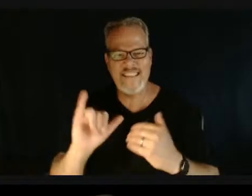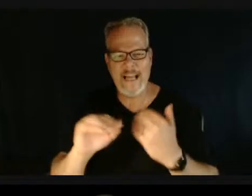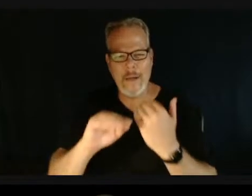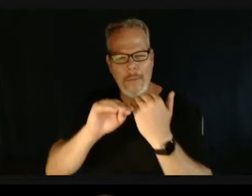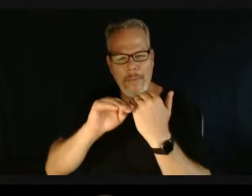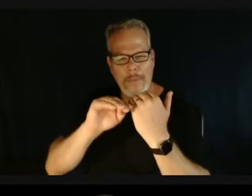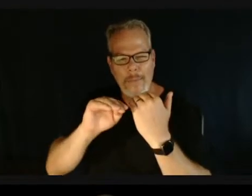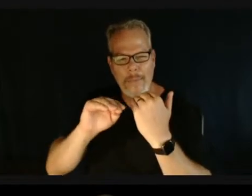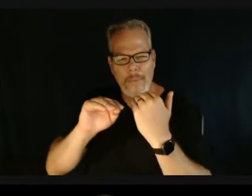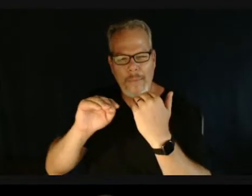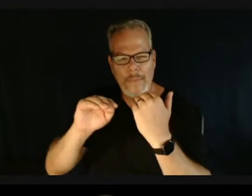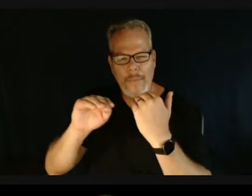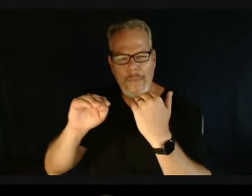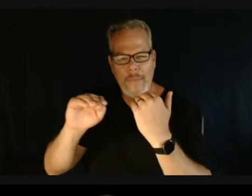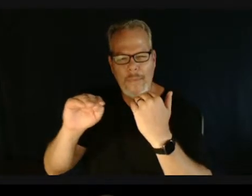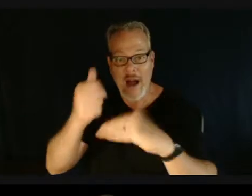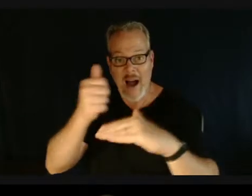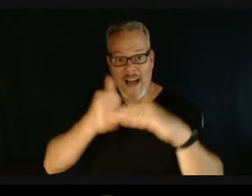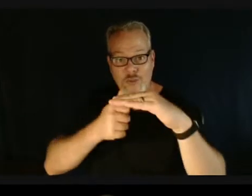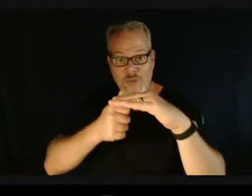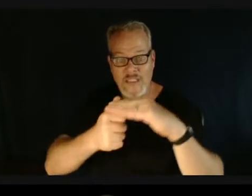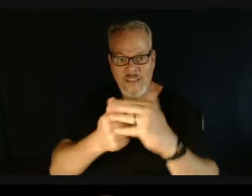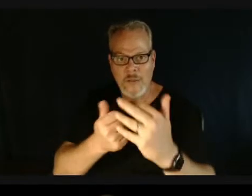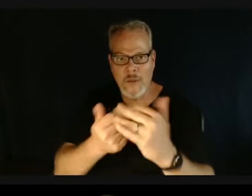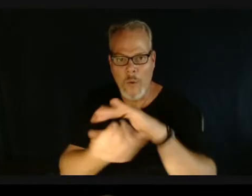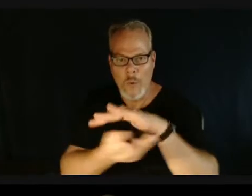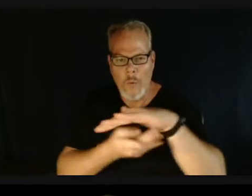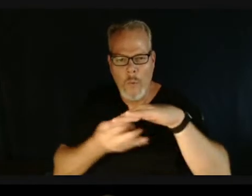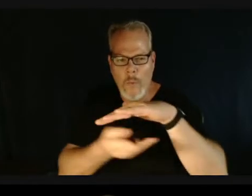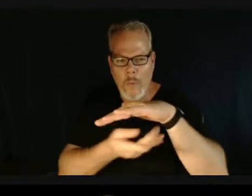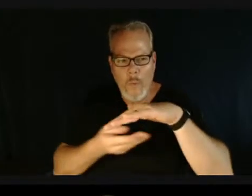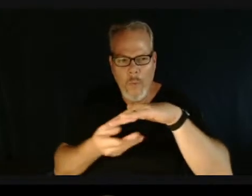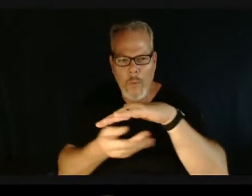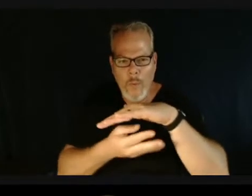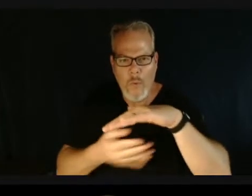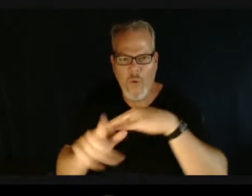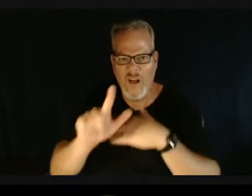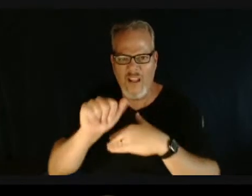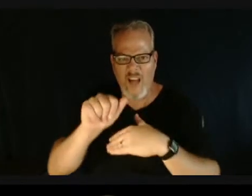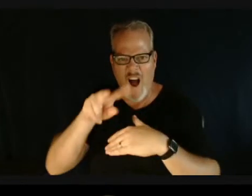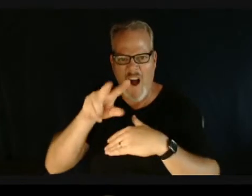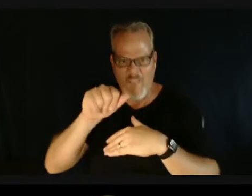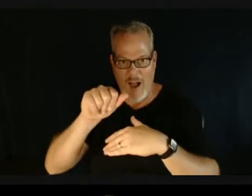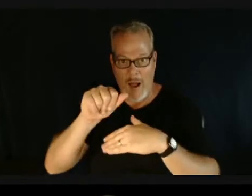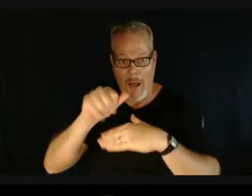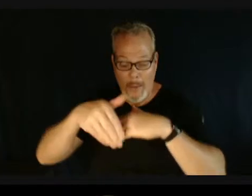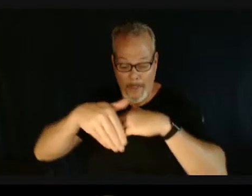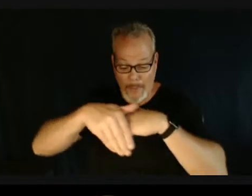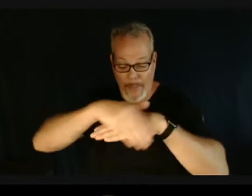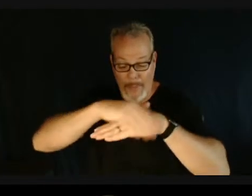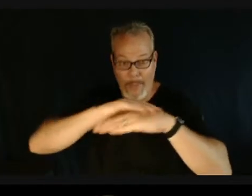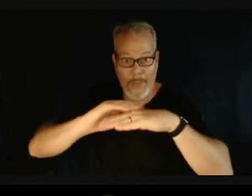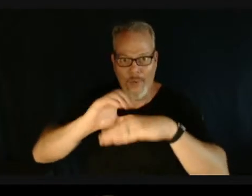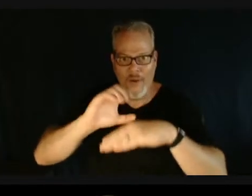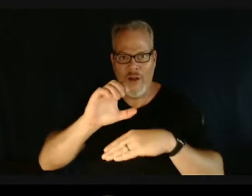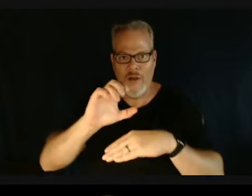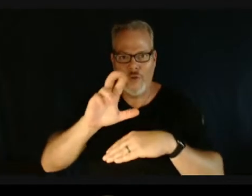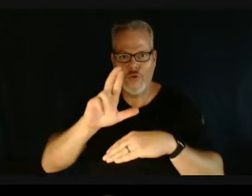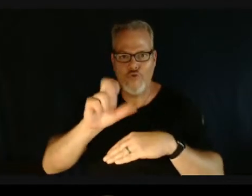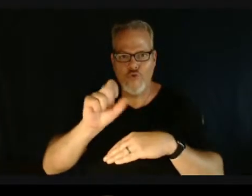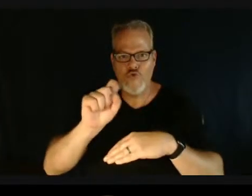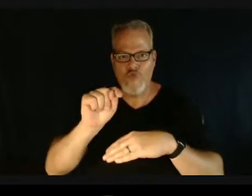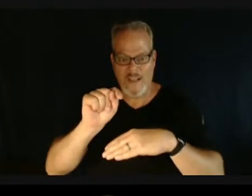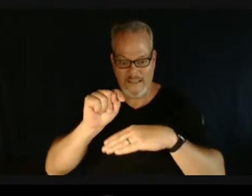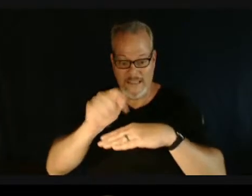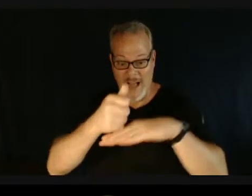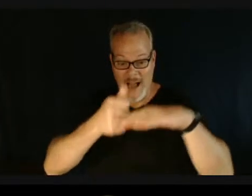to the depth of lava in this big pit now, right? It's a fairly thin crust on top, and somewhere underneath there, the magma that's coming